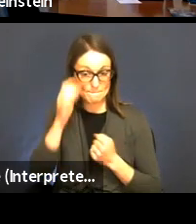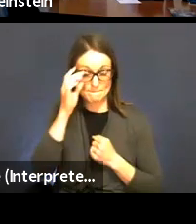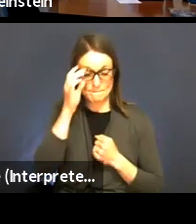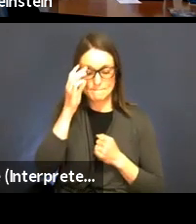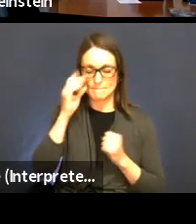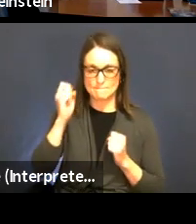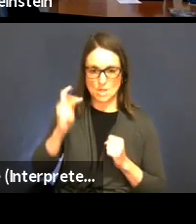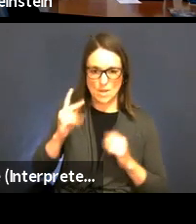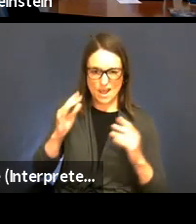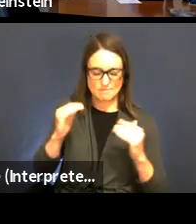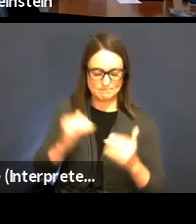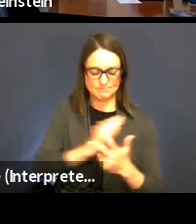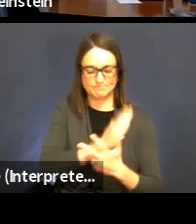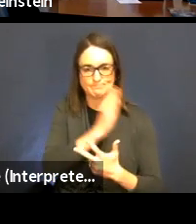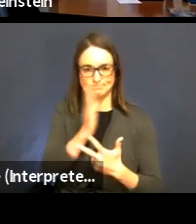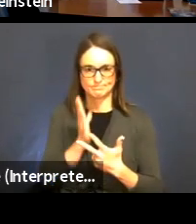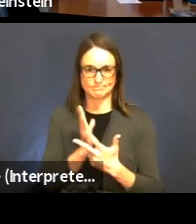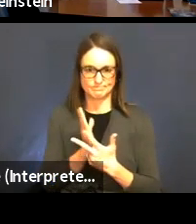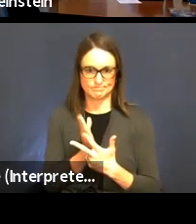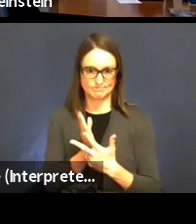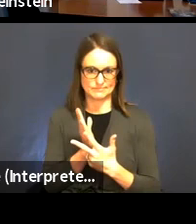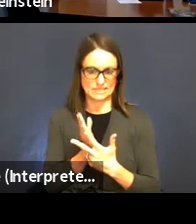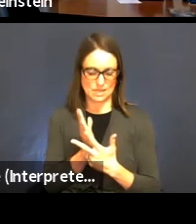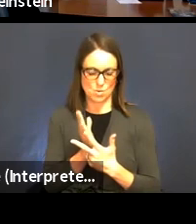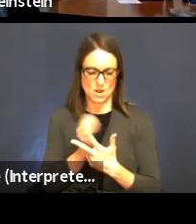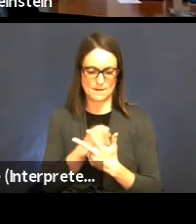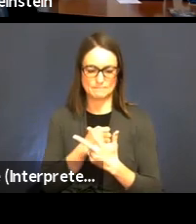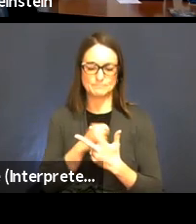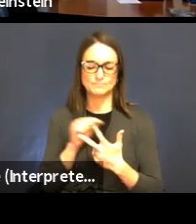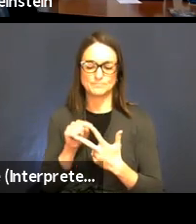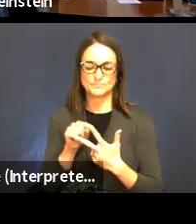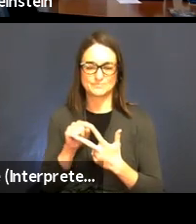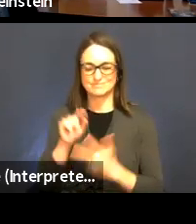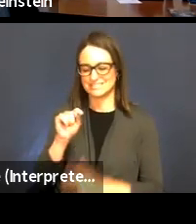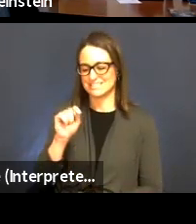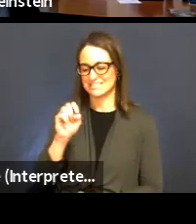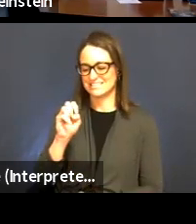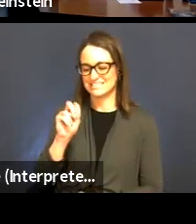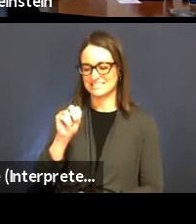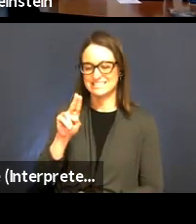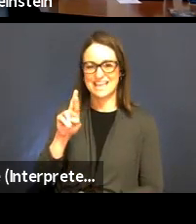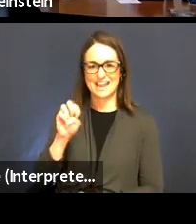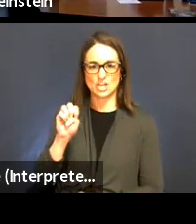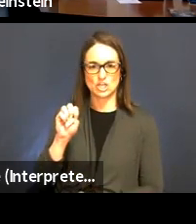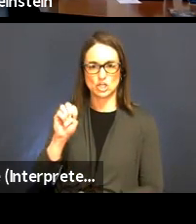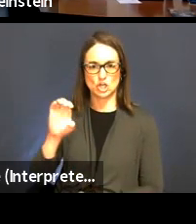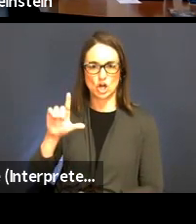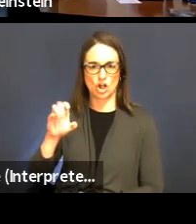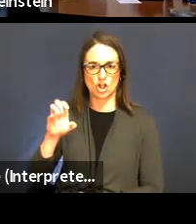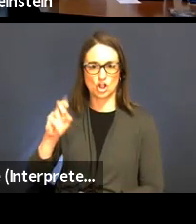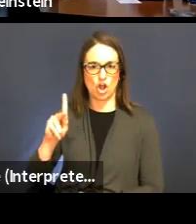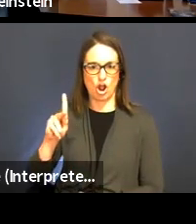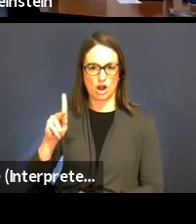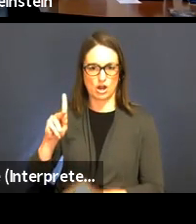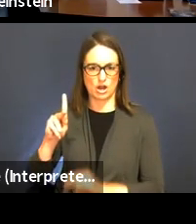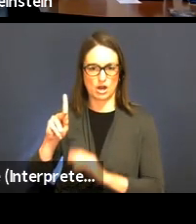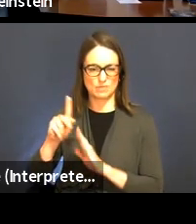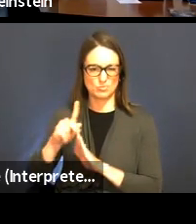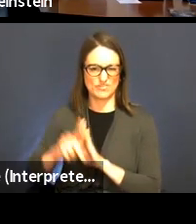Okay, moving along to the second one, which is the tenure clock provision. This